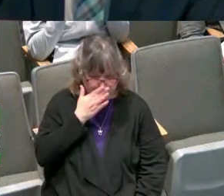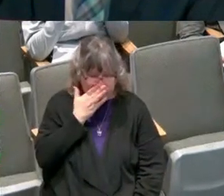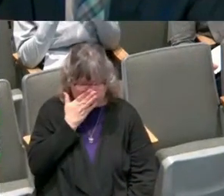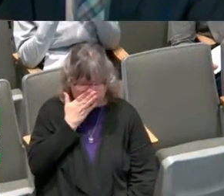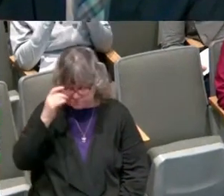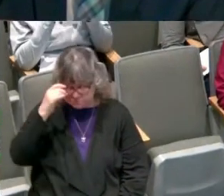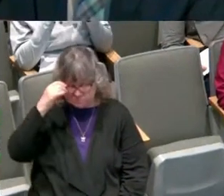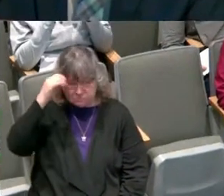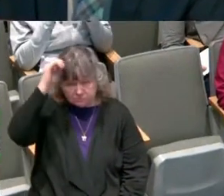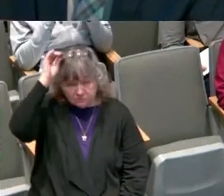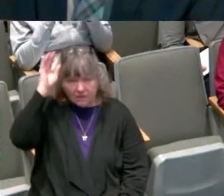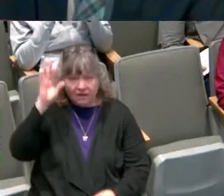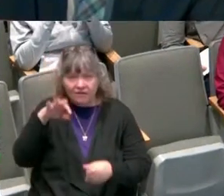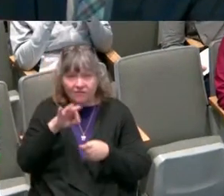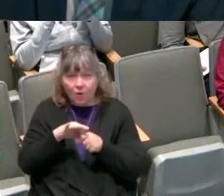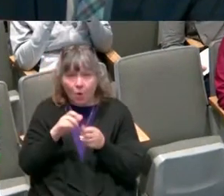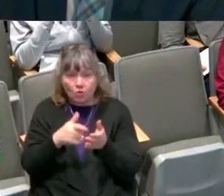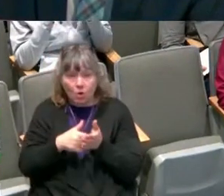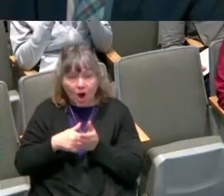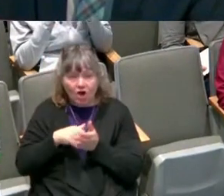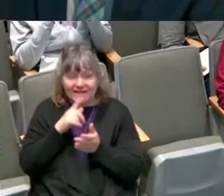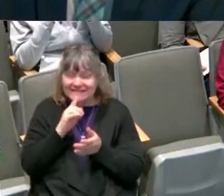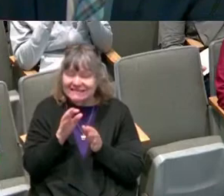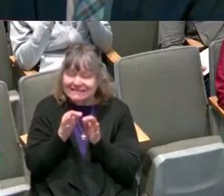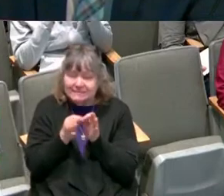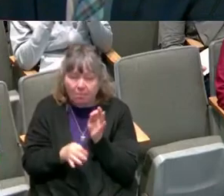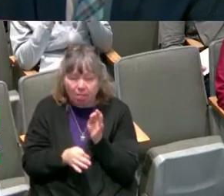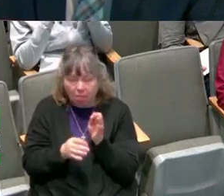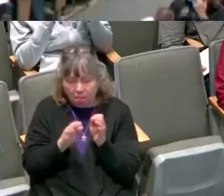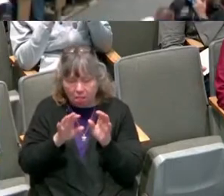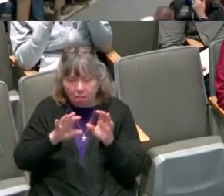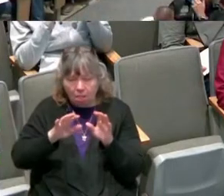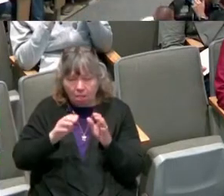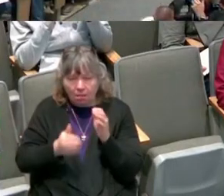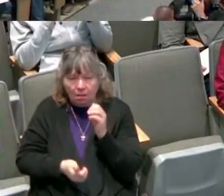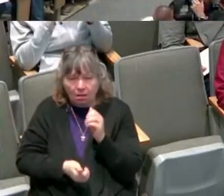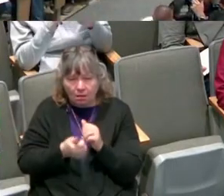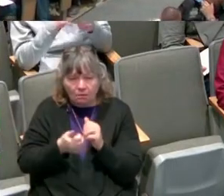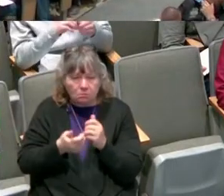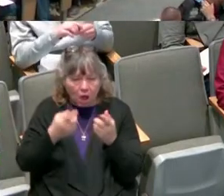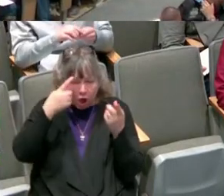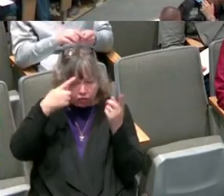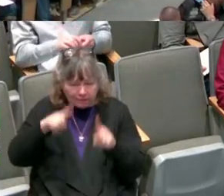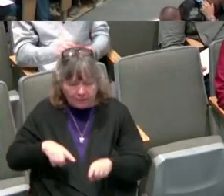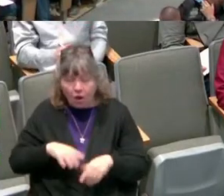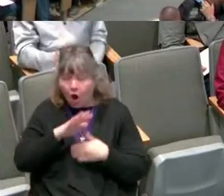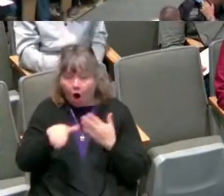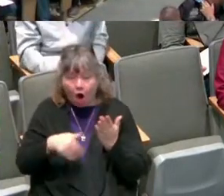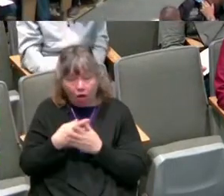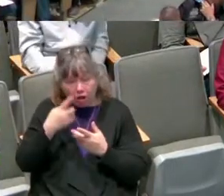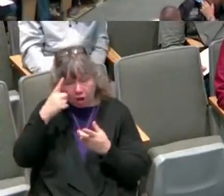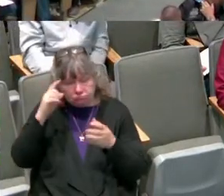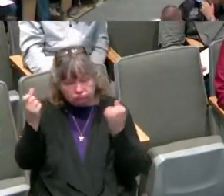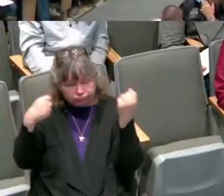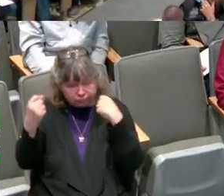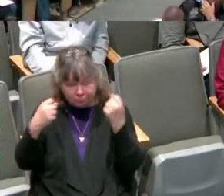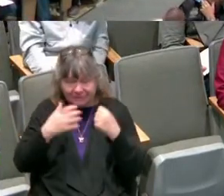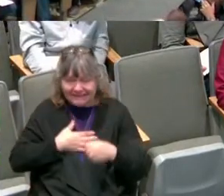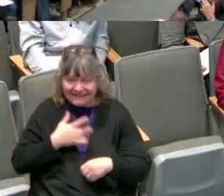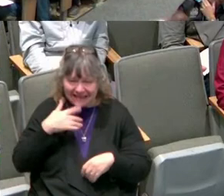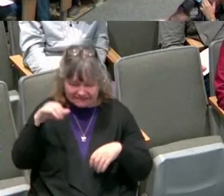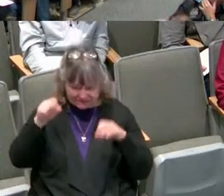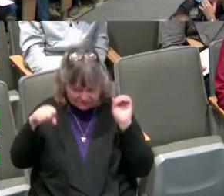the vote required for this is a simple majority all in favor please say